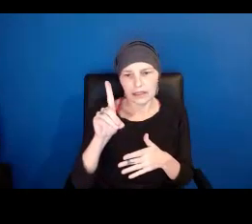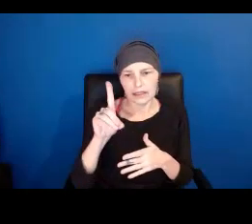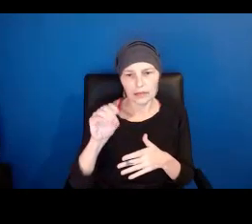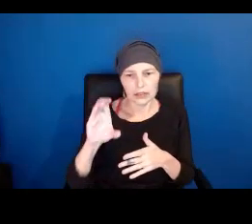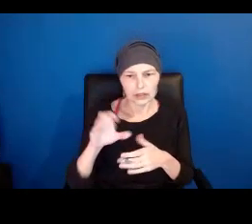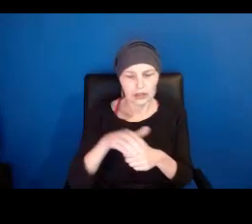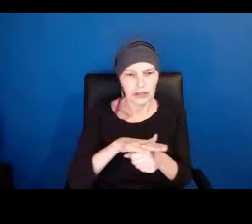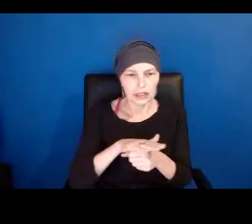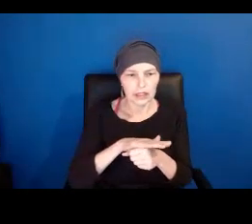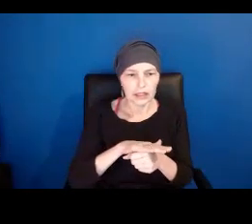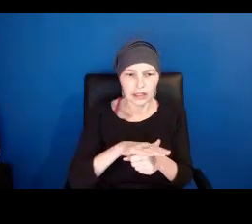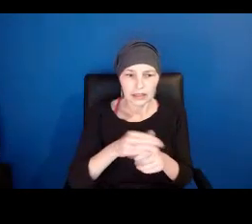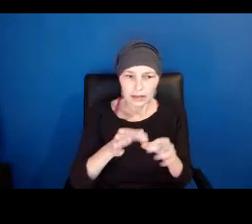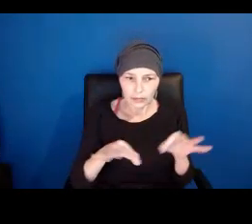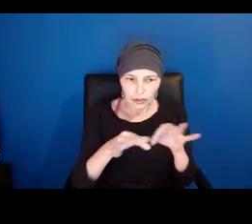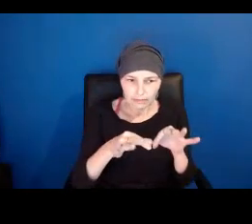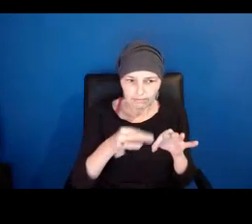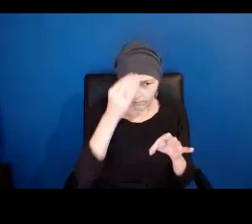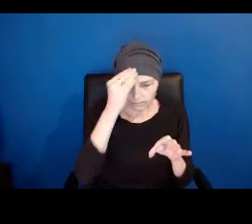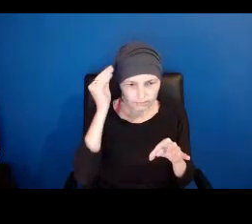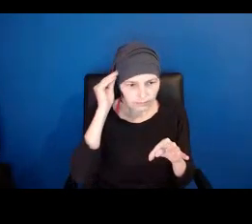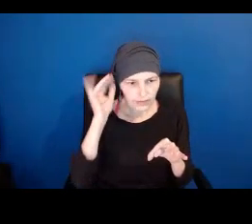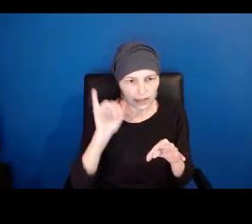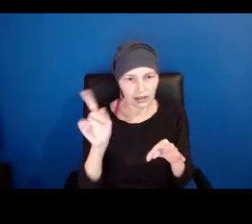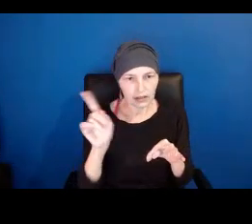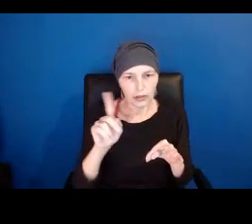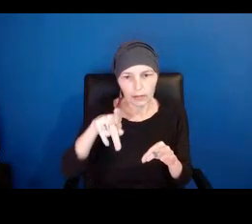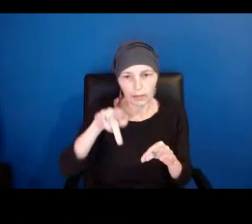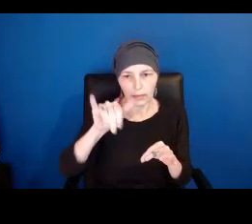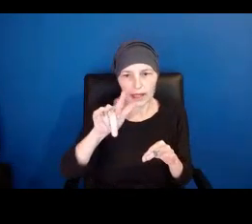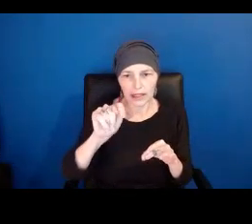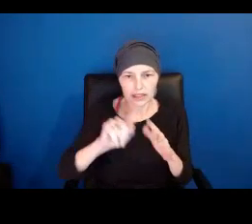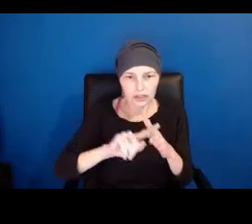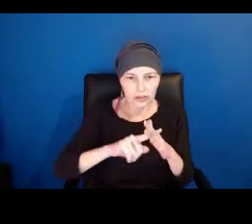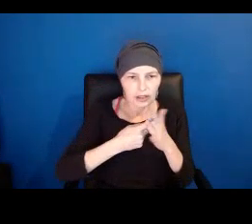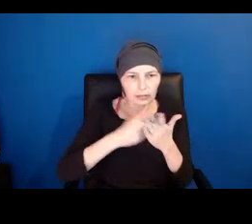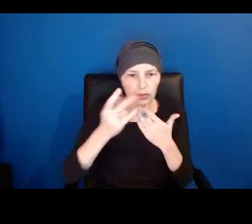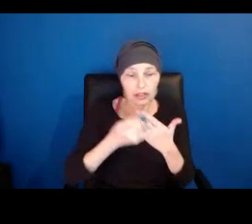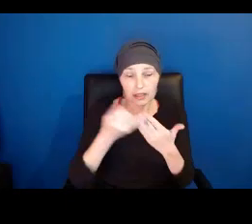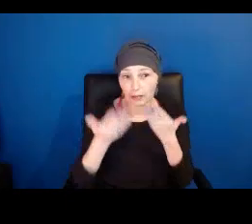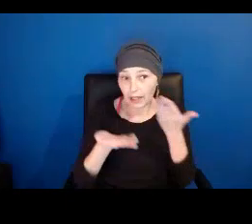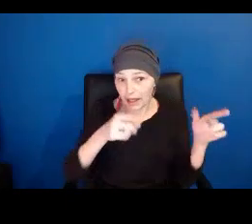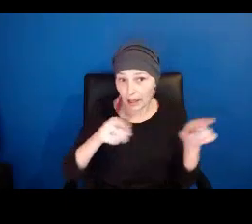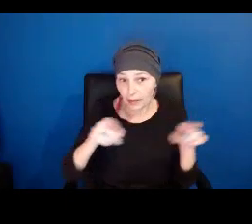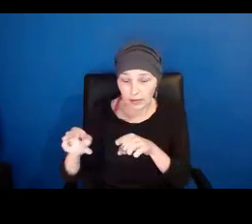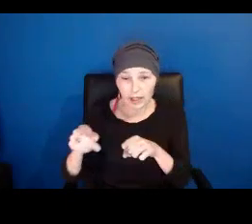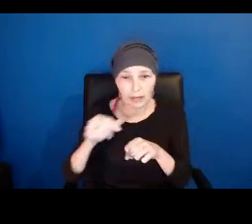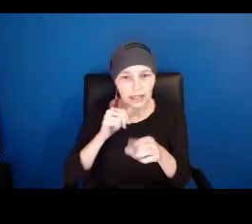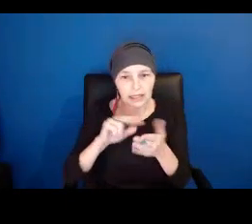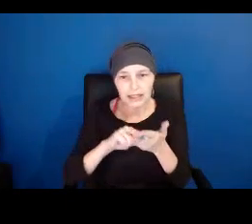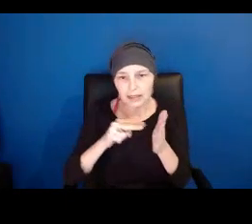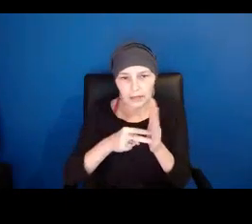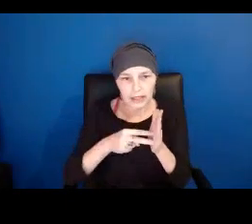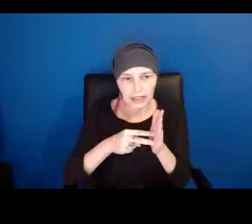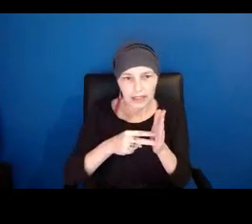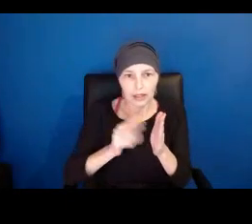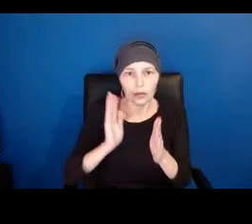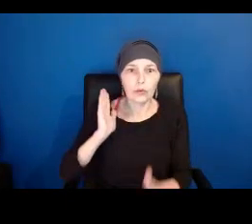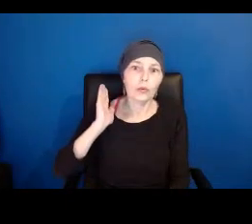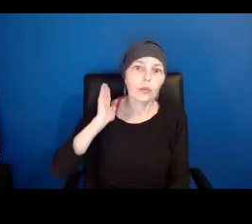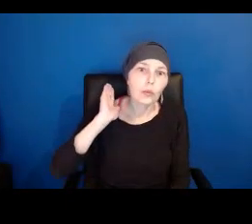the areas where pilot projects may occur, but it does not necessarily mean that projects will occur in those